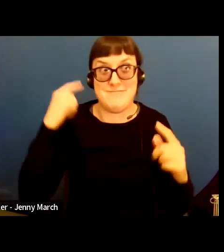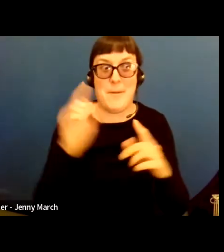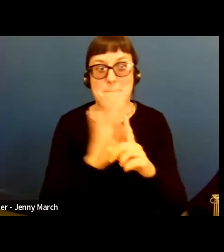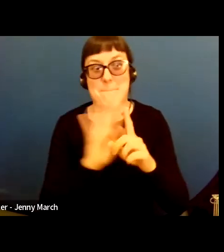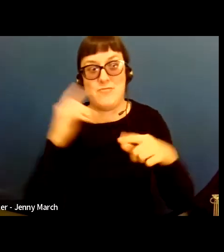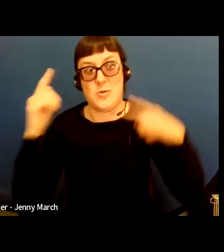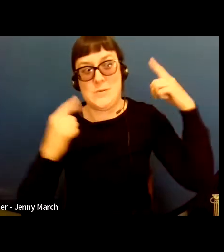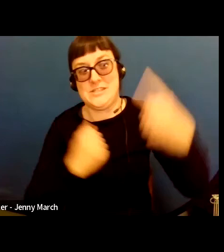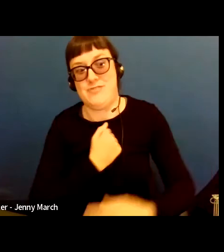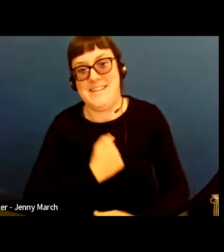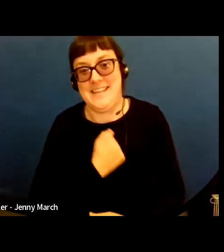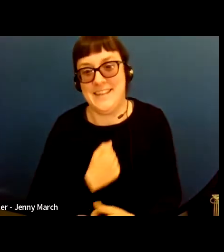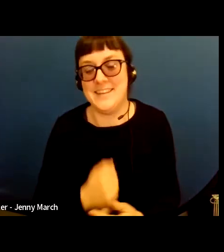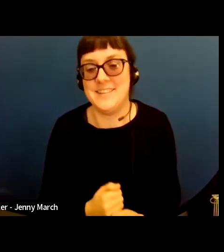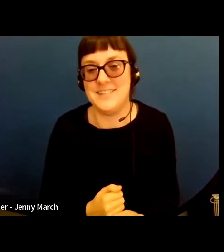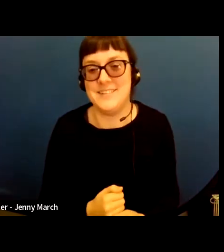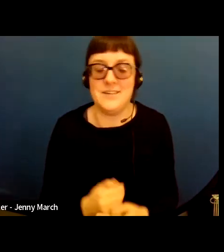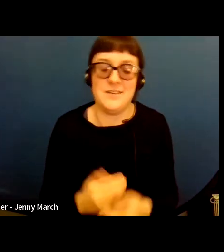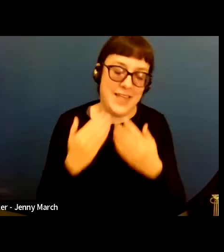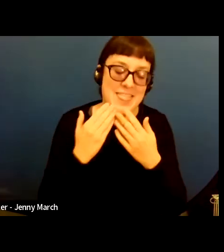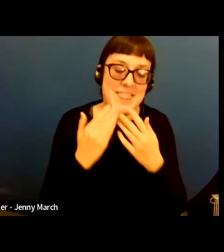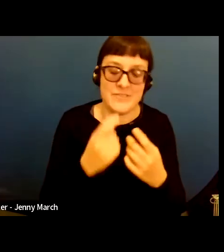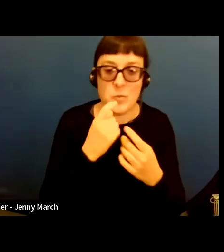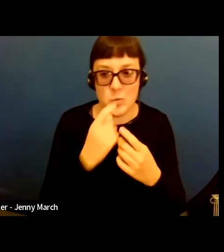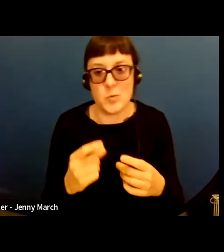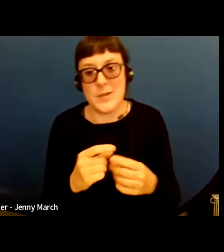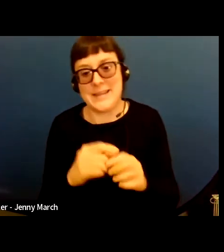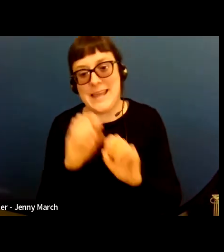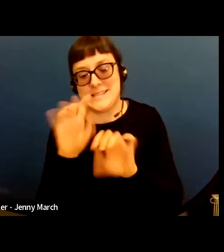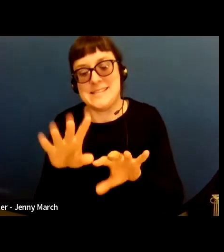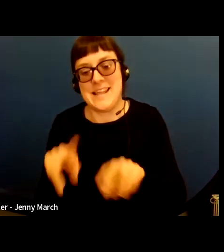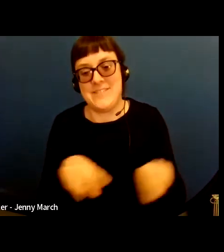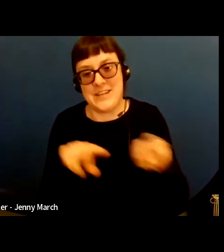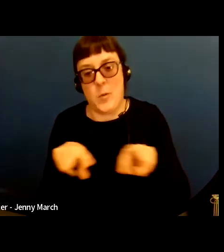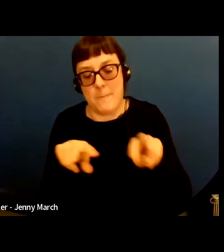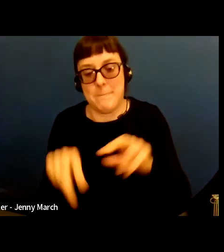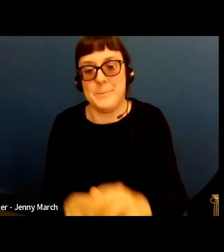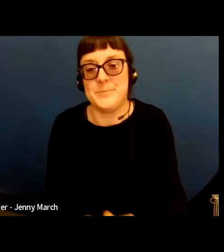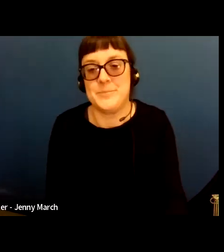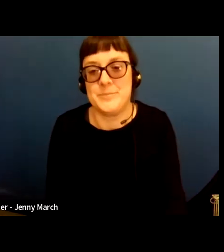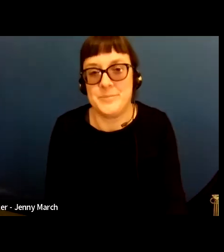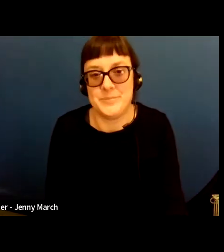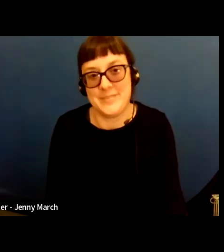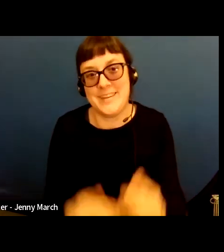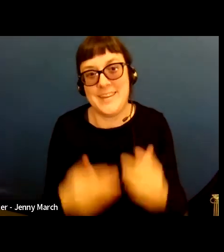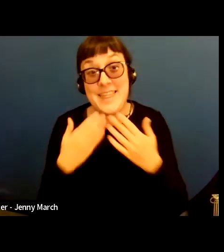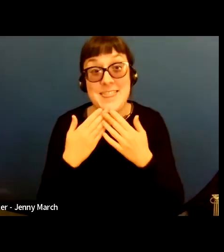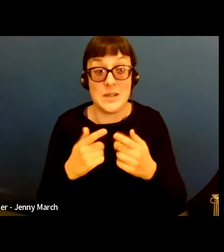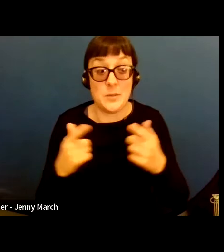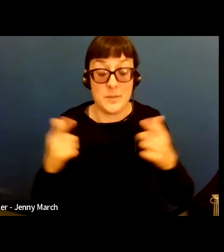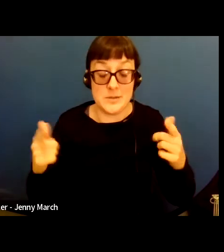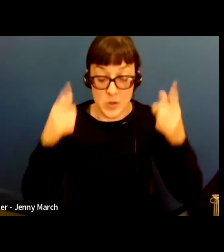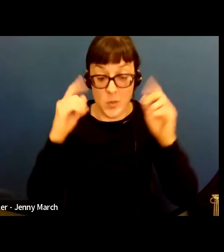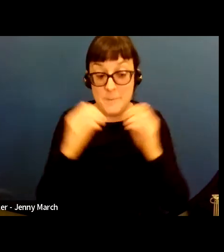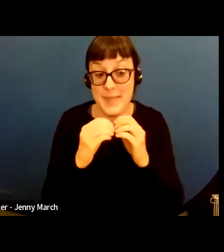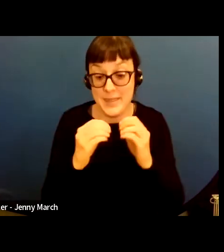there. But we're very thankful that he was able to participate in some way. So thank you very much, Lord Bethel. It